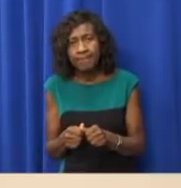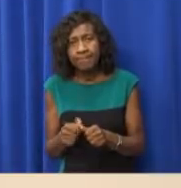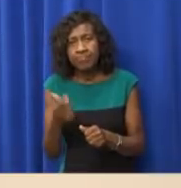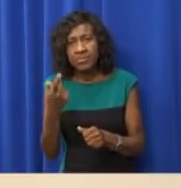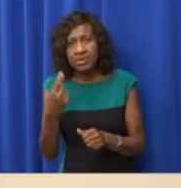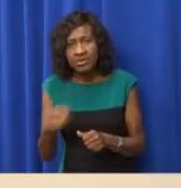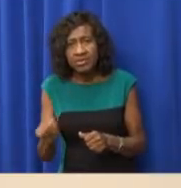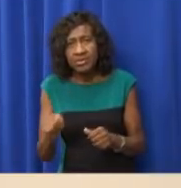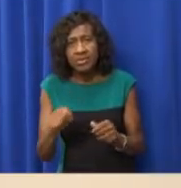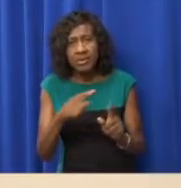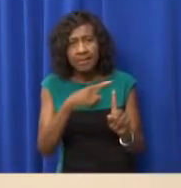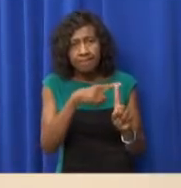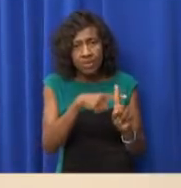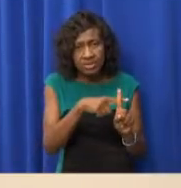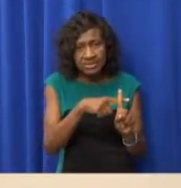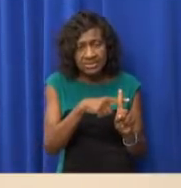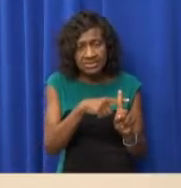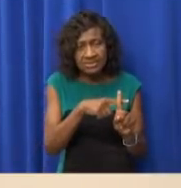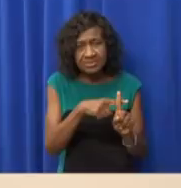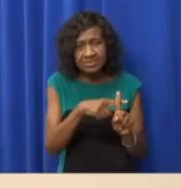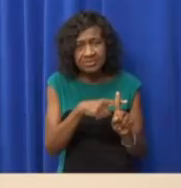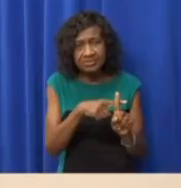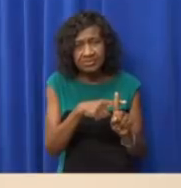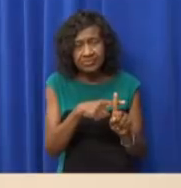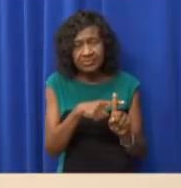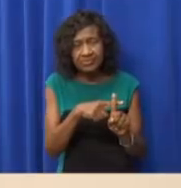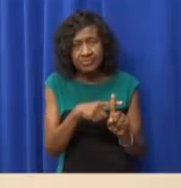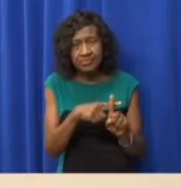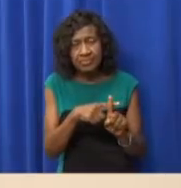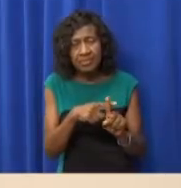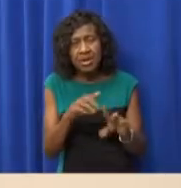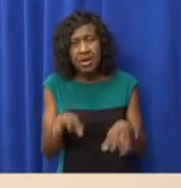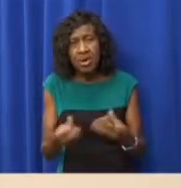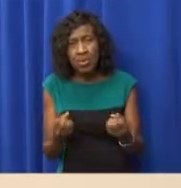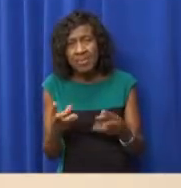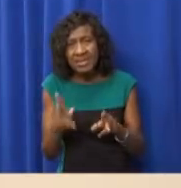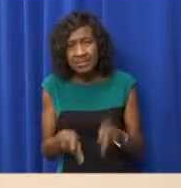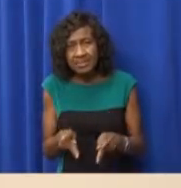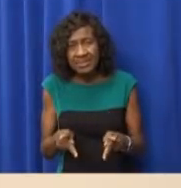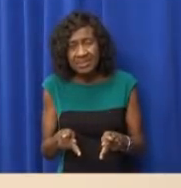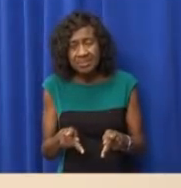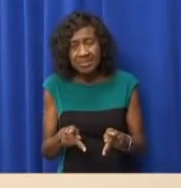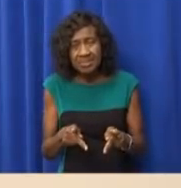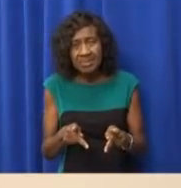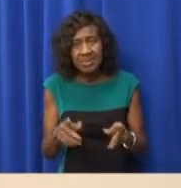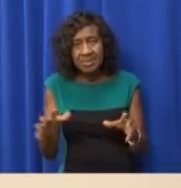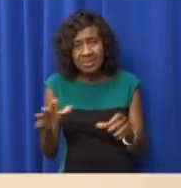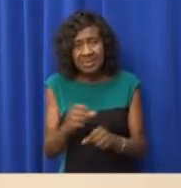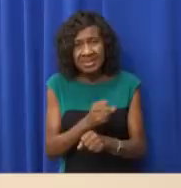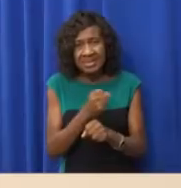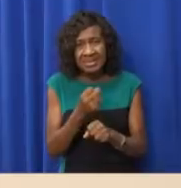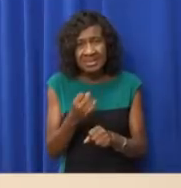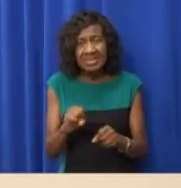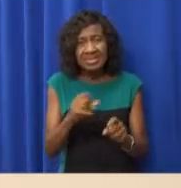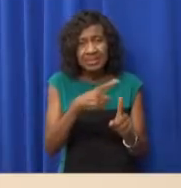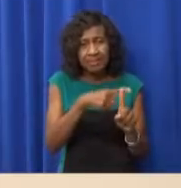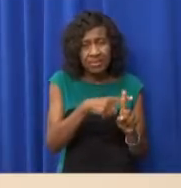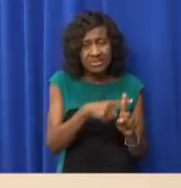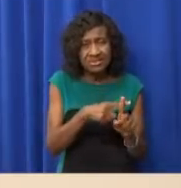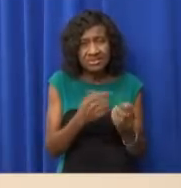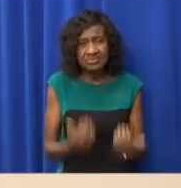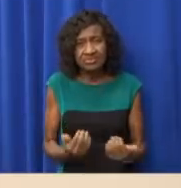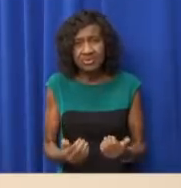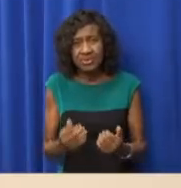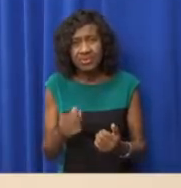positive infection or infection rate or positives is running somewhere between